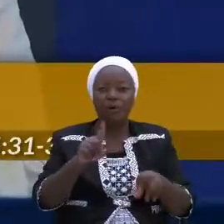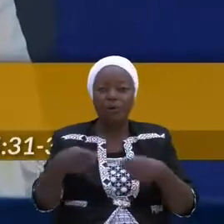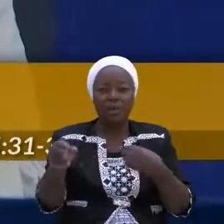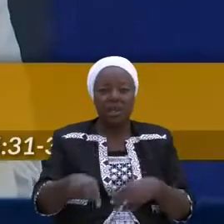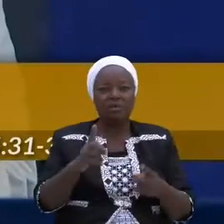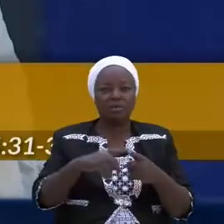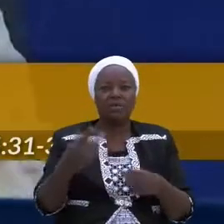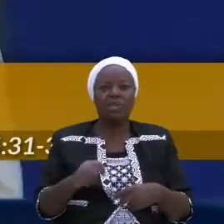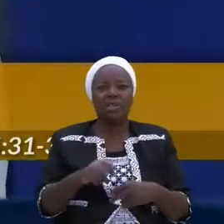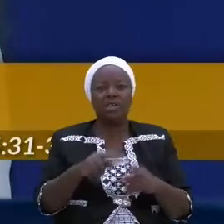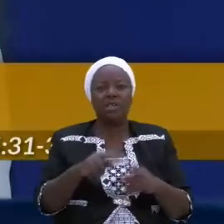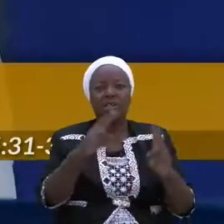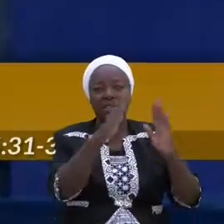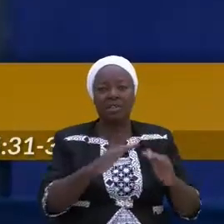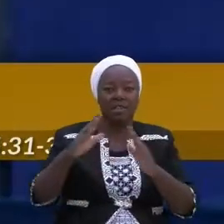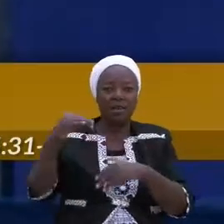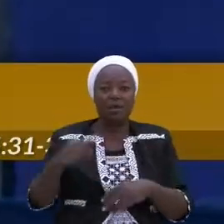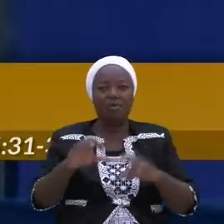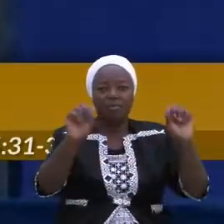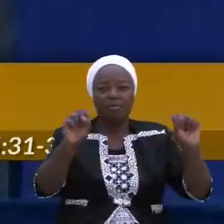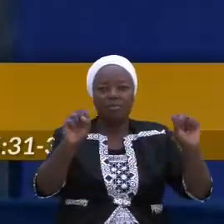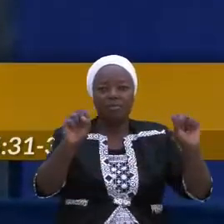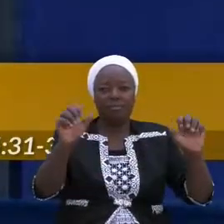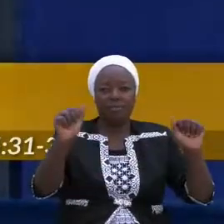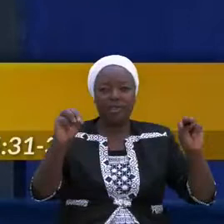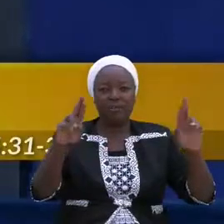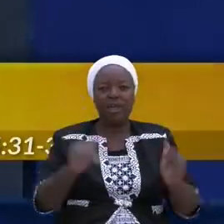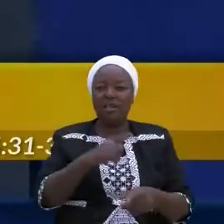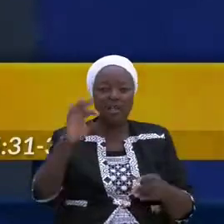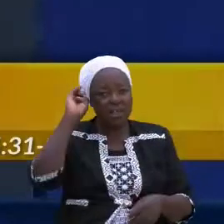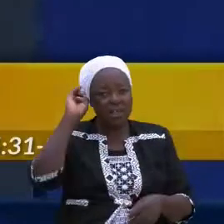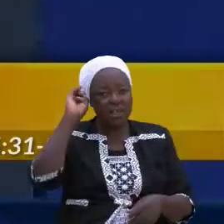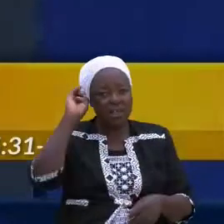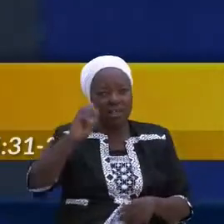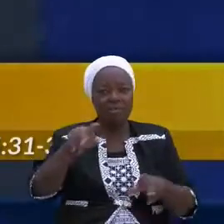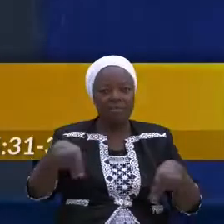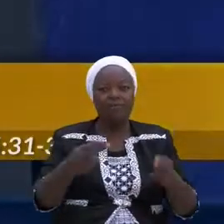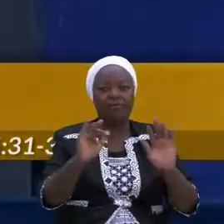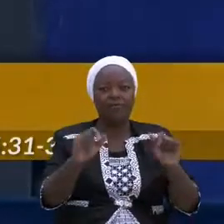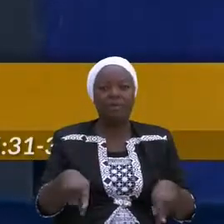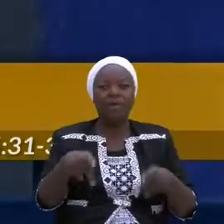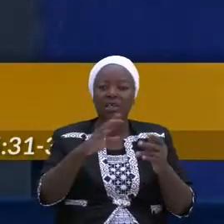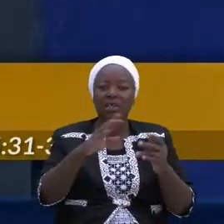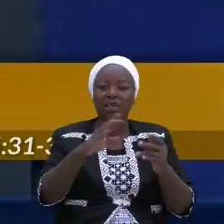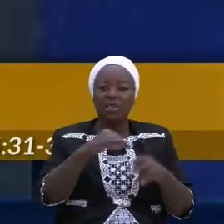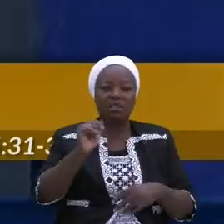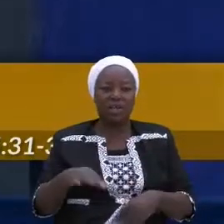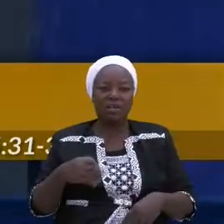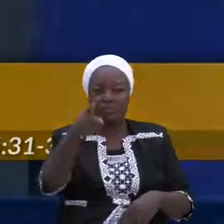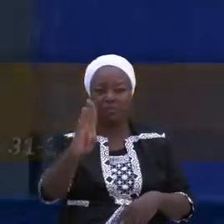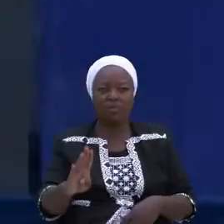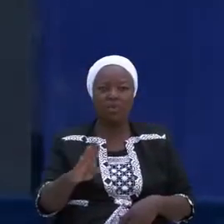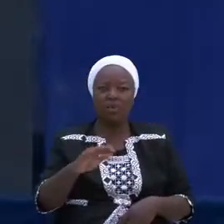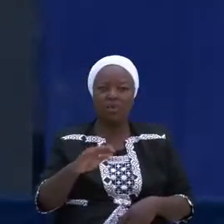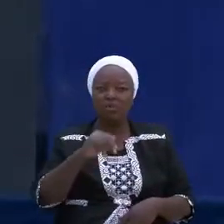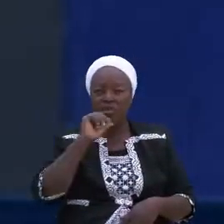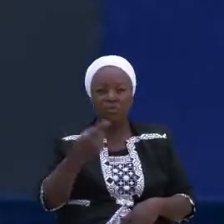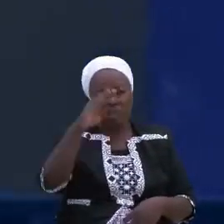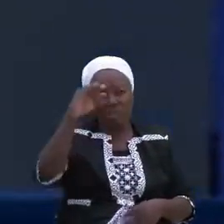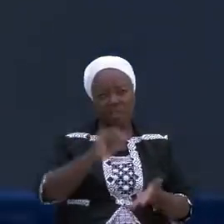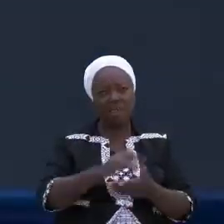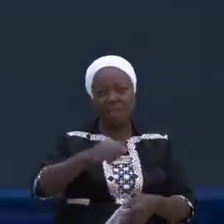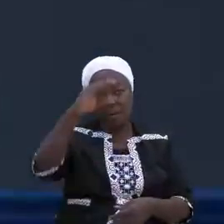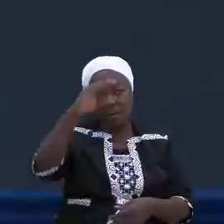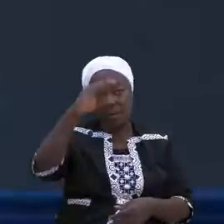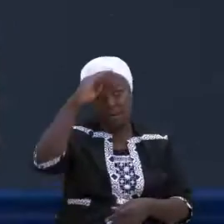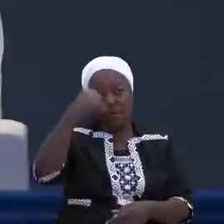samaria he filled a child of god not only that a man of god not only that